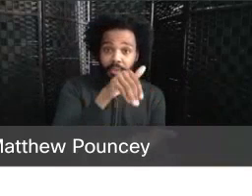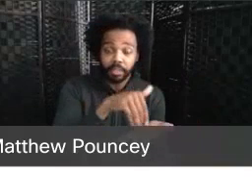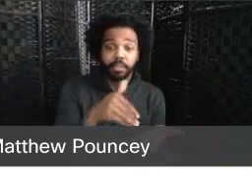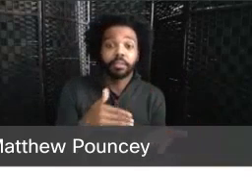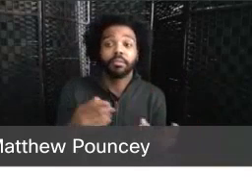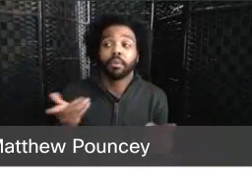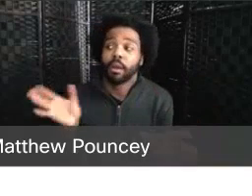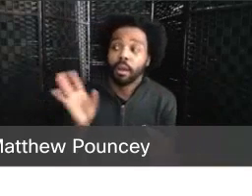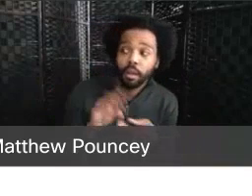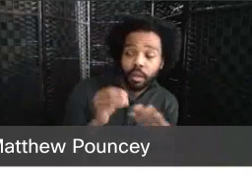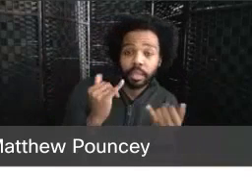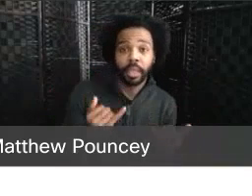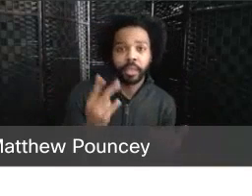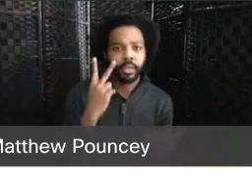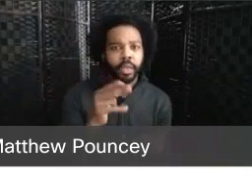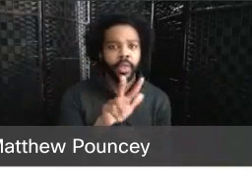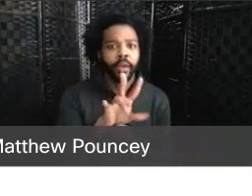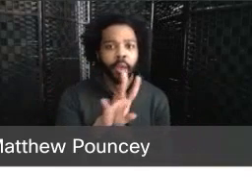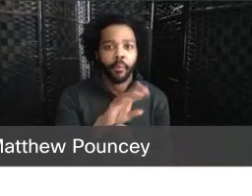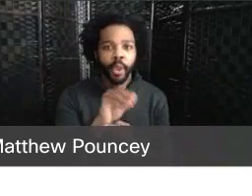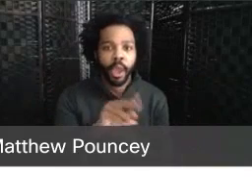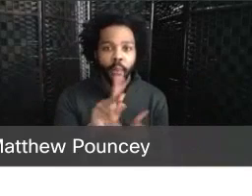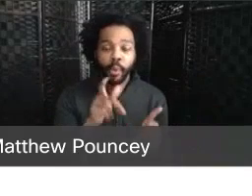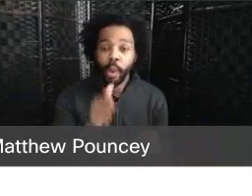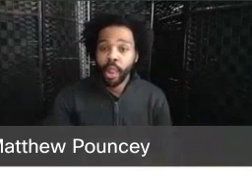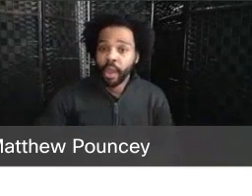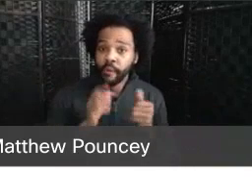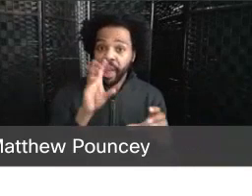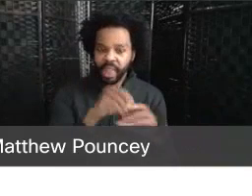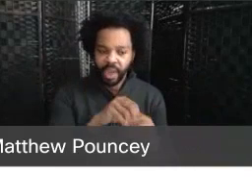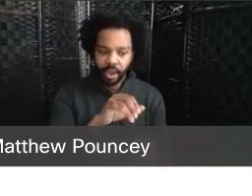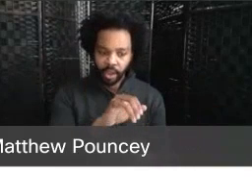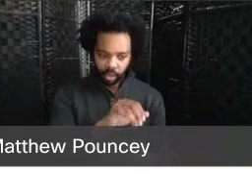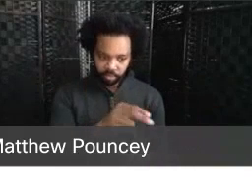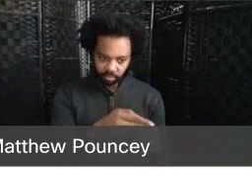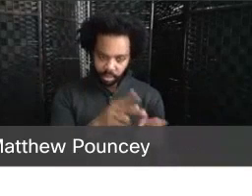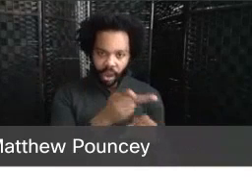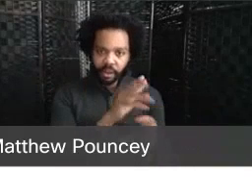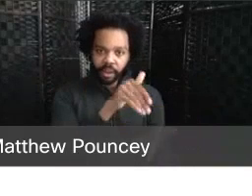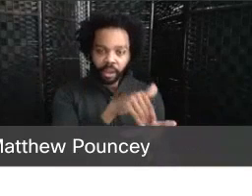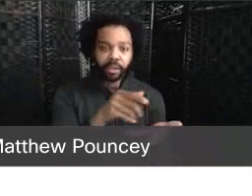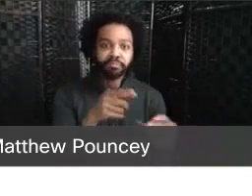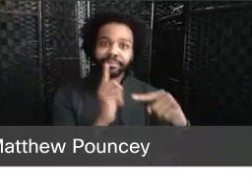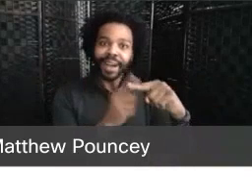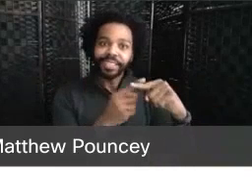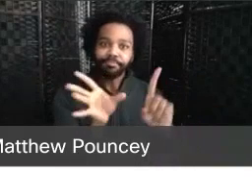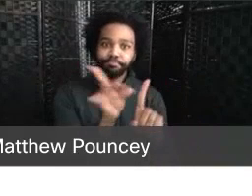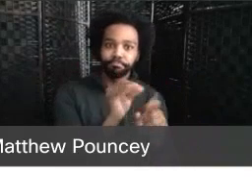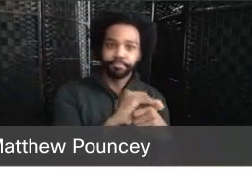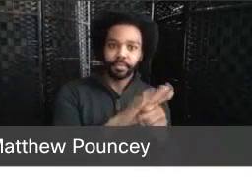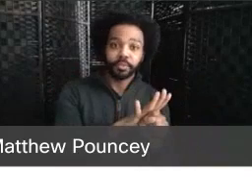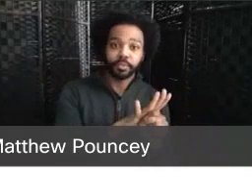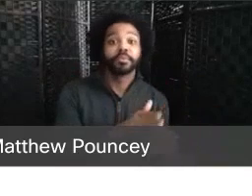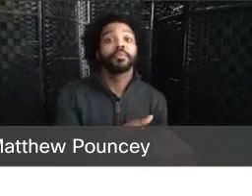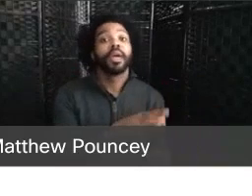seen is 37% of folks who live in intermediate care facilities have tested positive, followed by 30% of